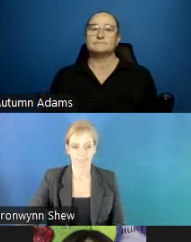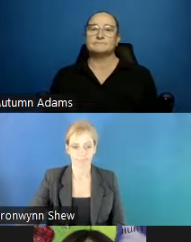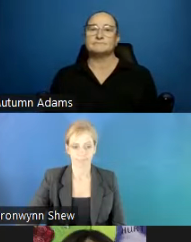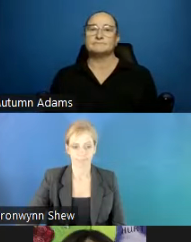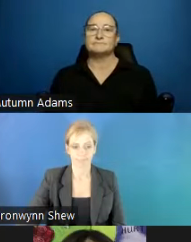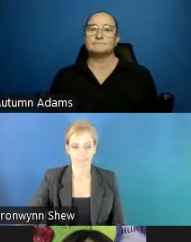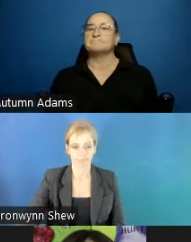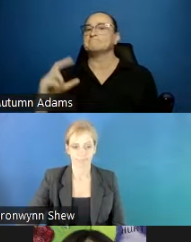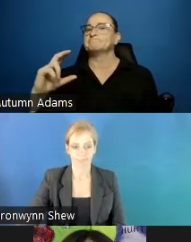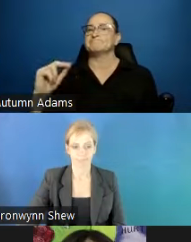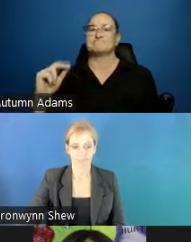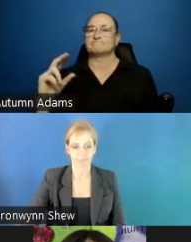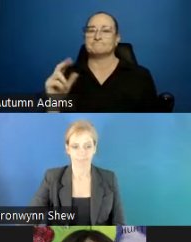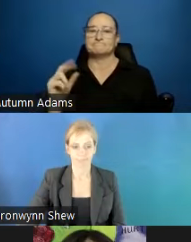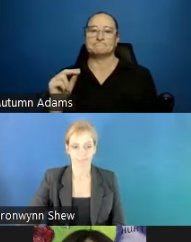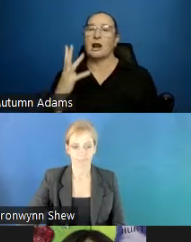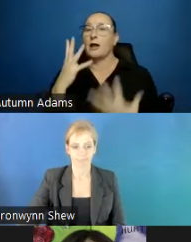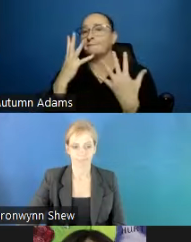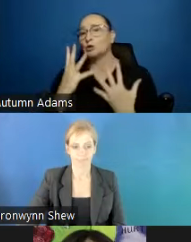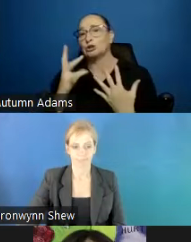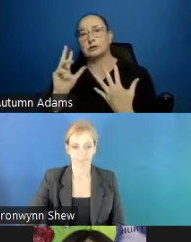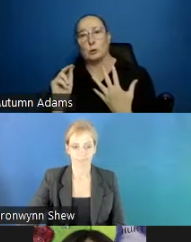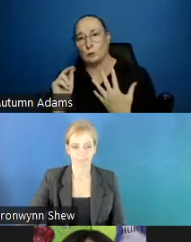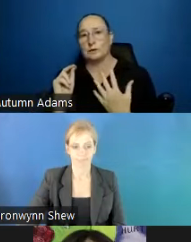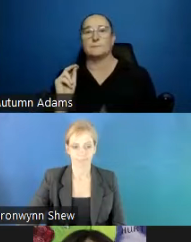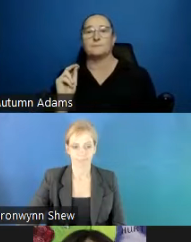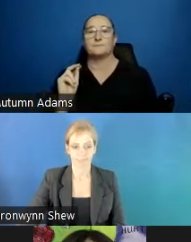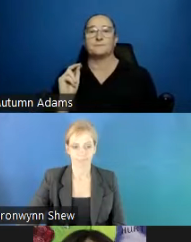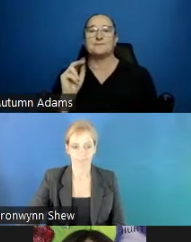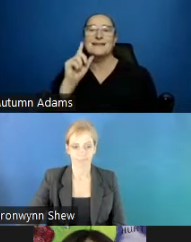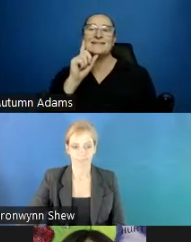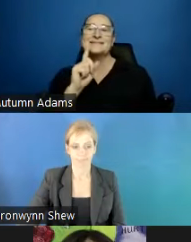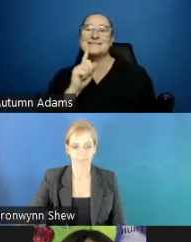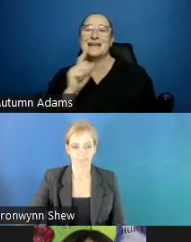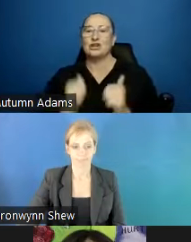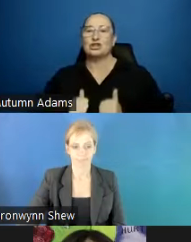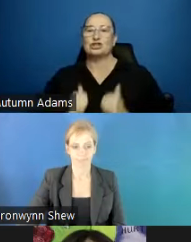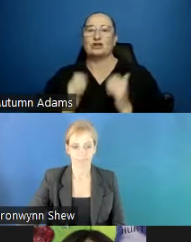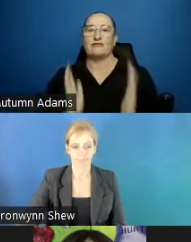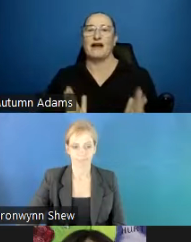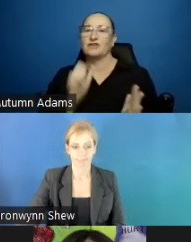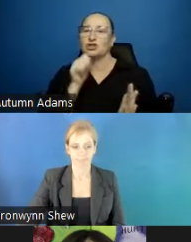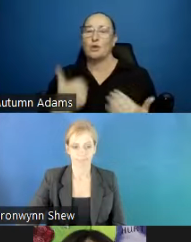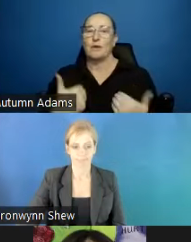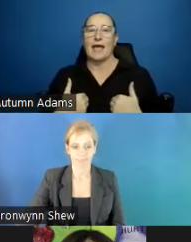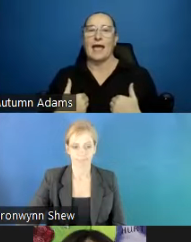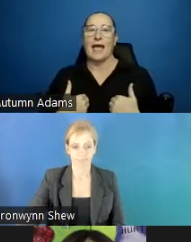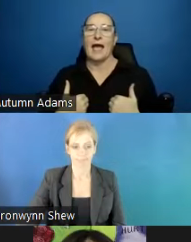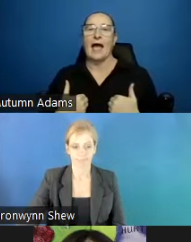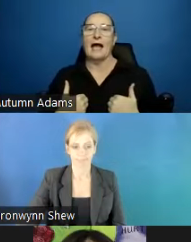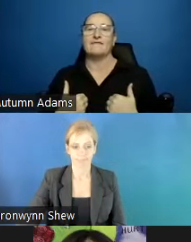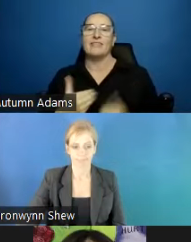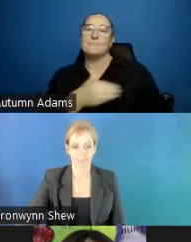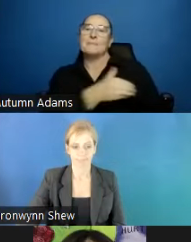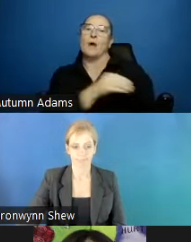No, unfortunately, no. Deaf survivors don't really have the power to choose